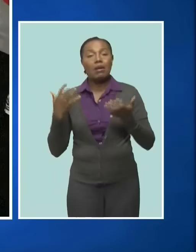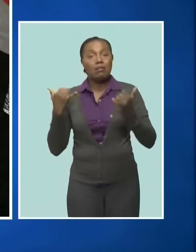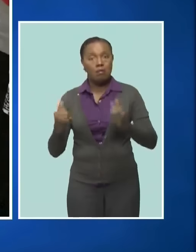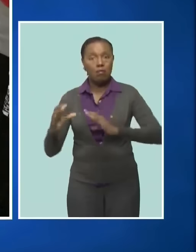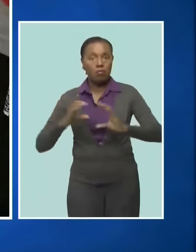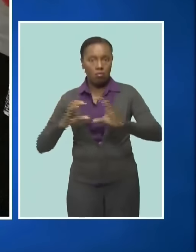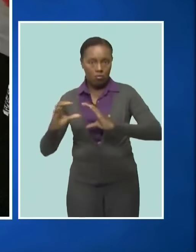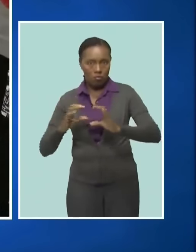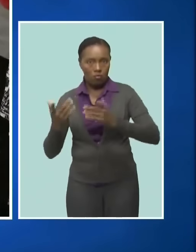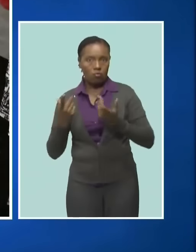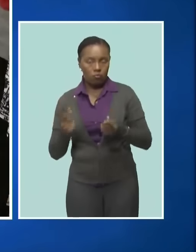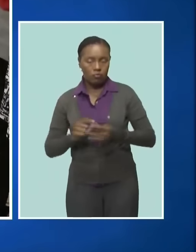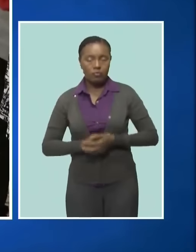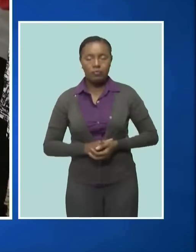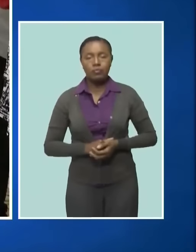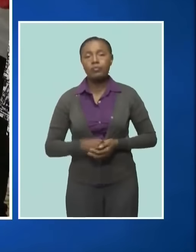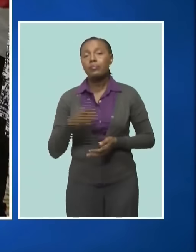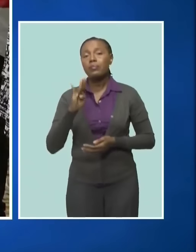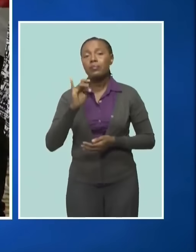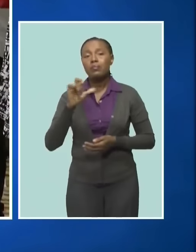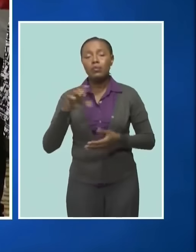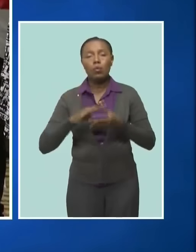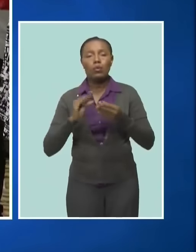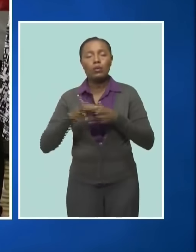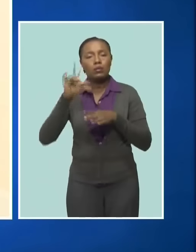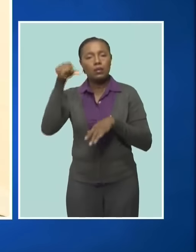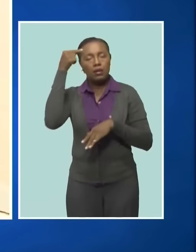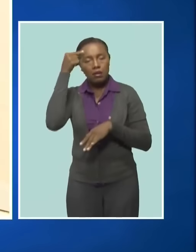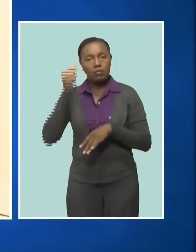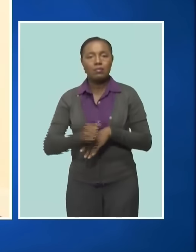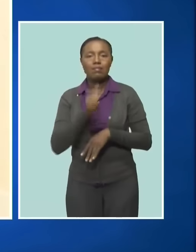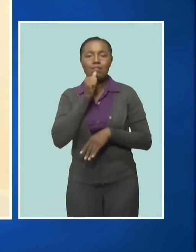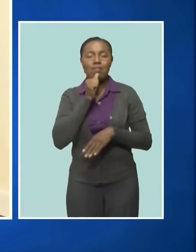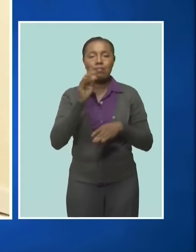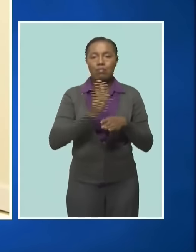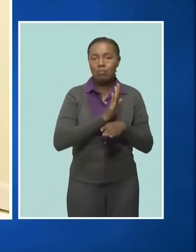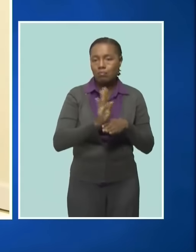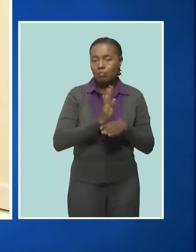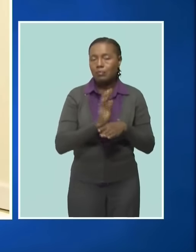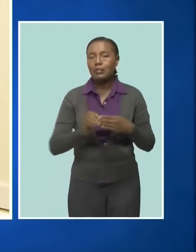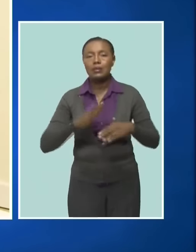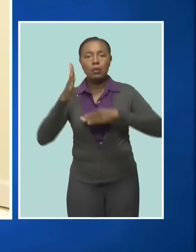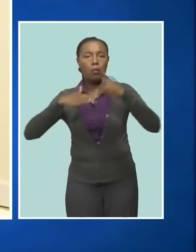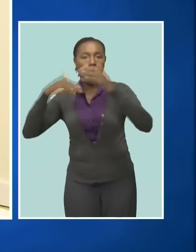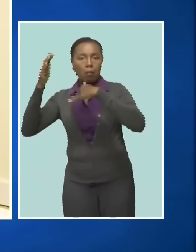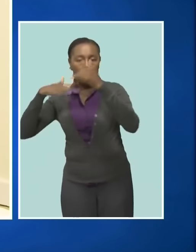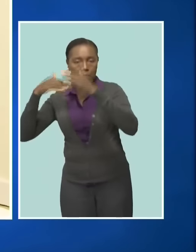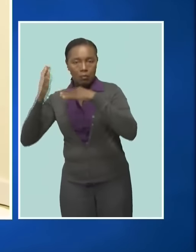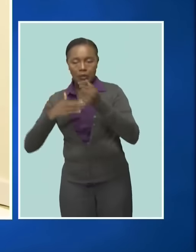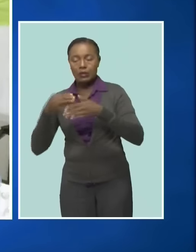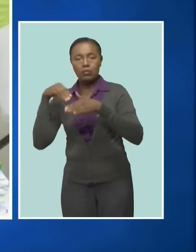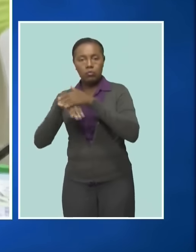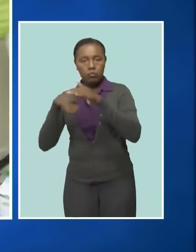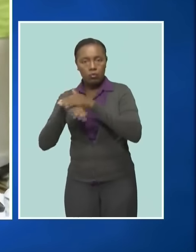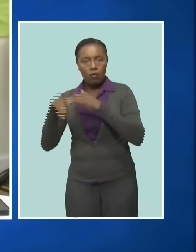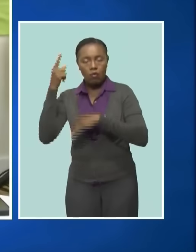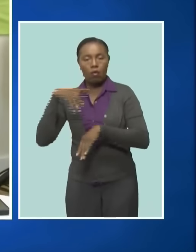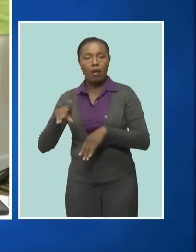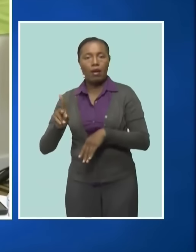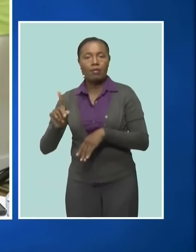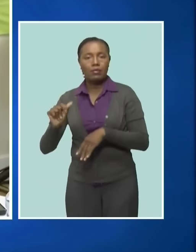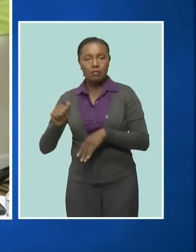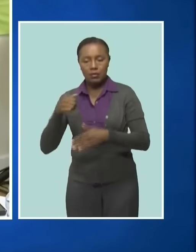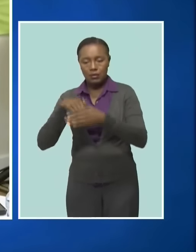conversation. The bill is also asking for government and private sector buildings to be fully accessible to people with disabilities, as well as